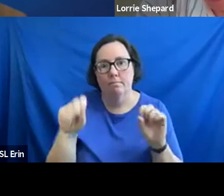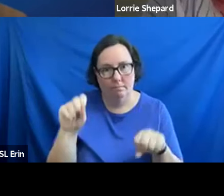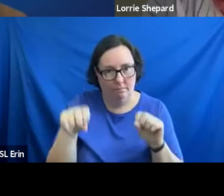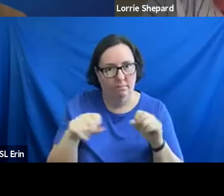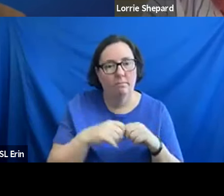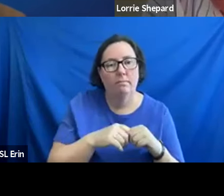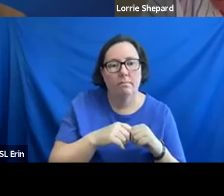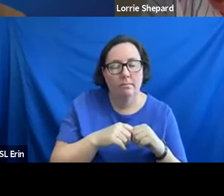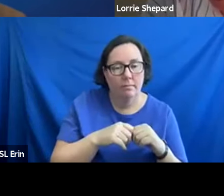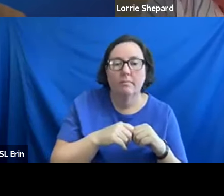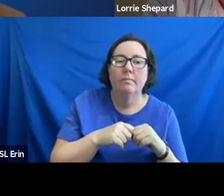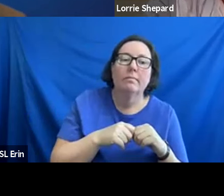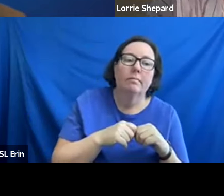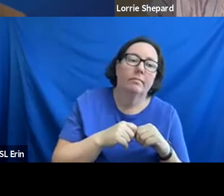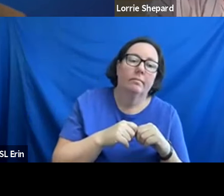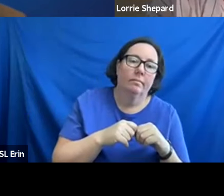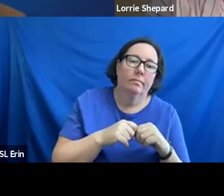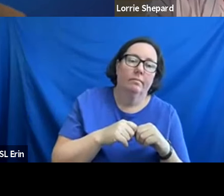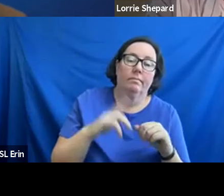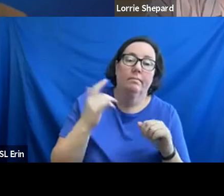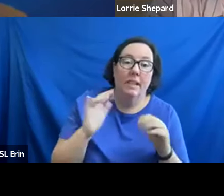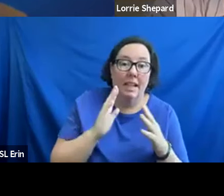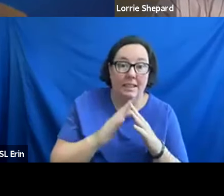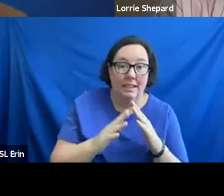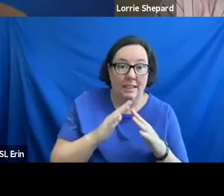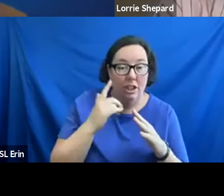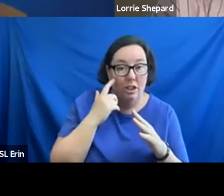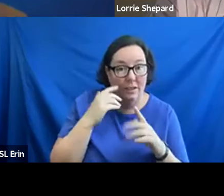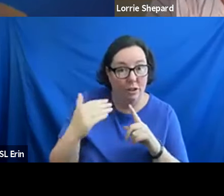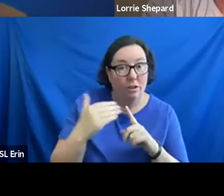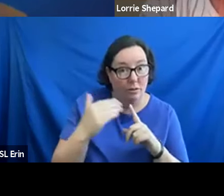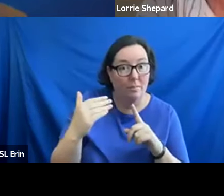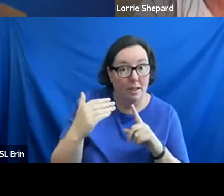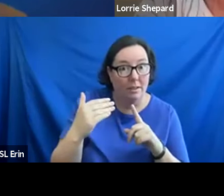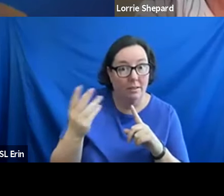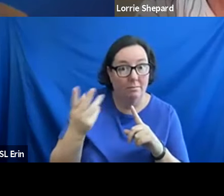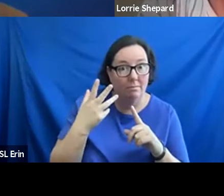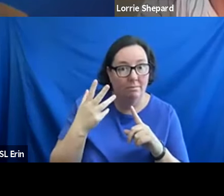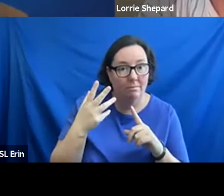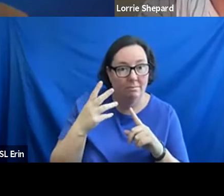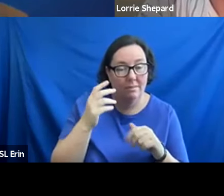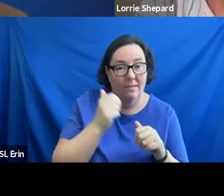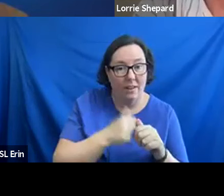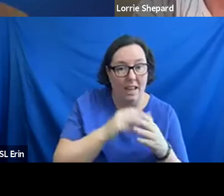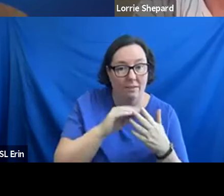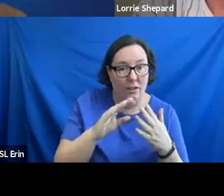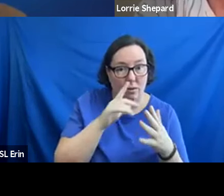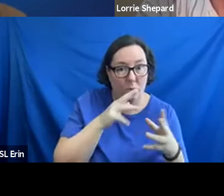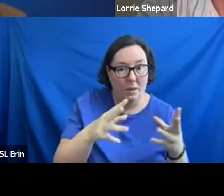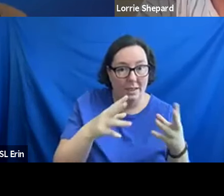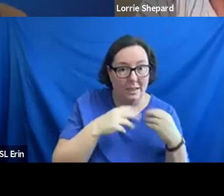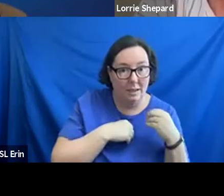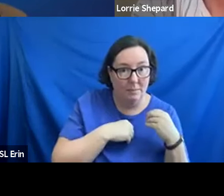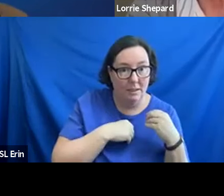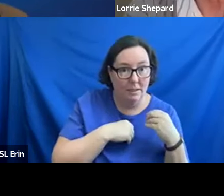if we've, as a city, been recently reminded that for every student who's accepted,